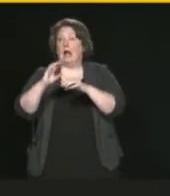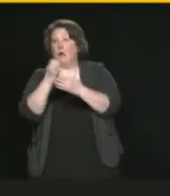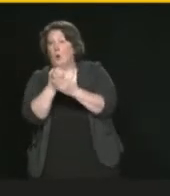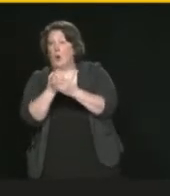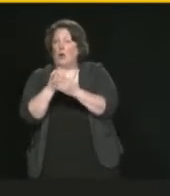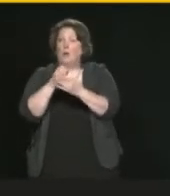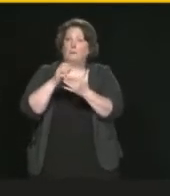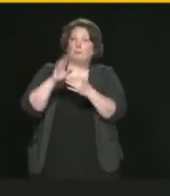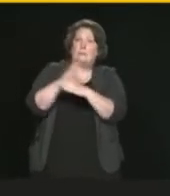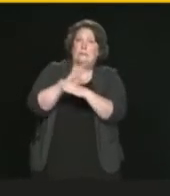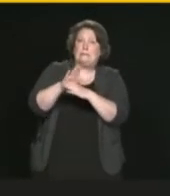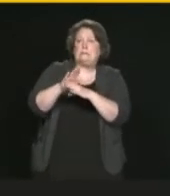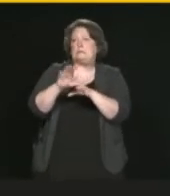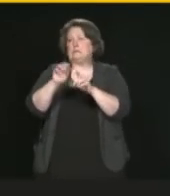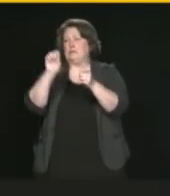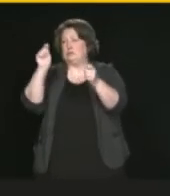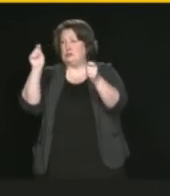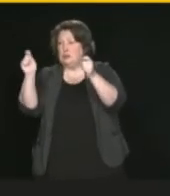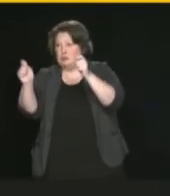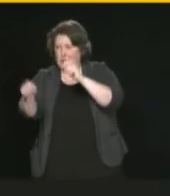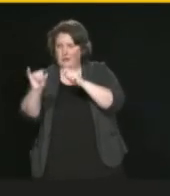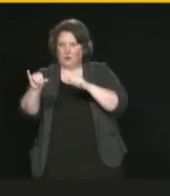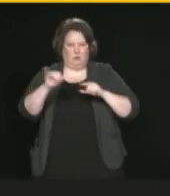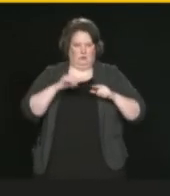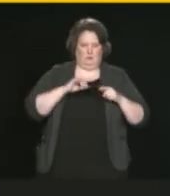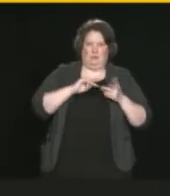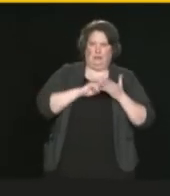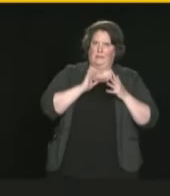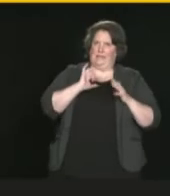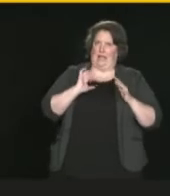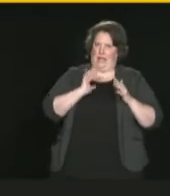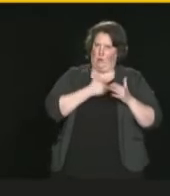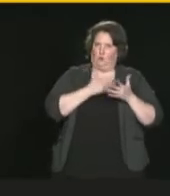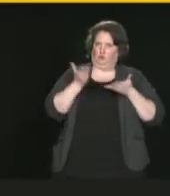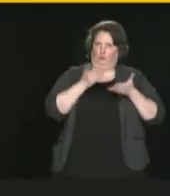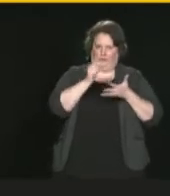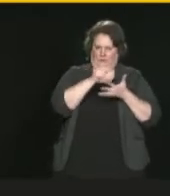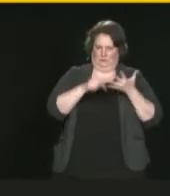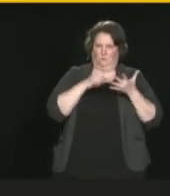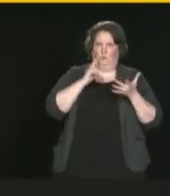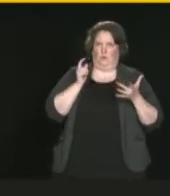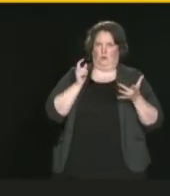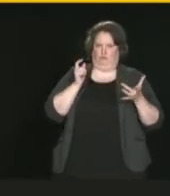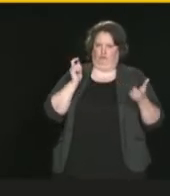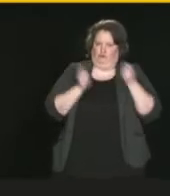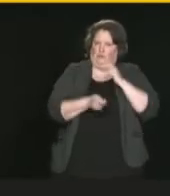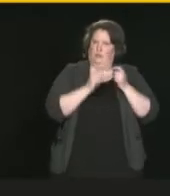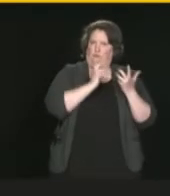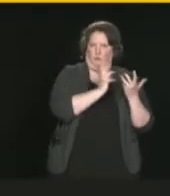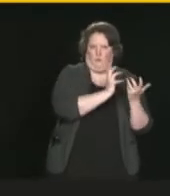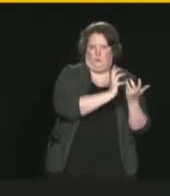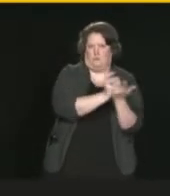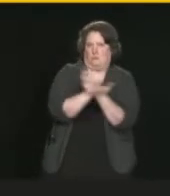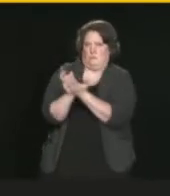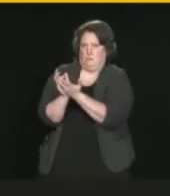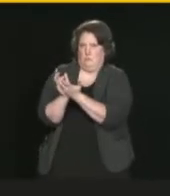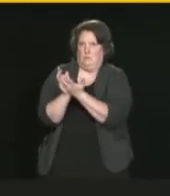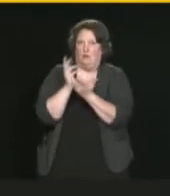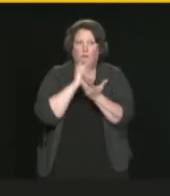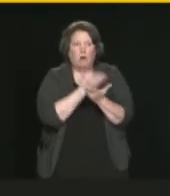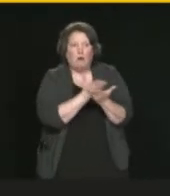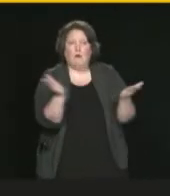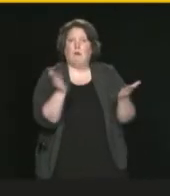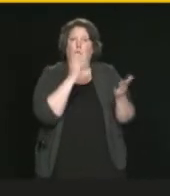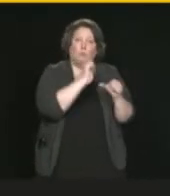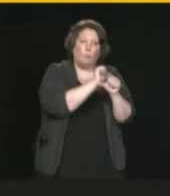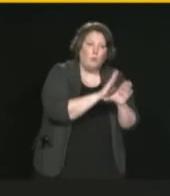be adjusting our programs to meet the needs of communities and Canadians and families right across the